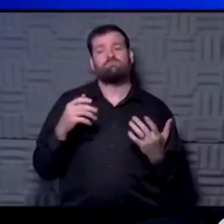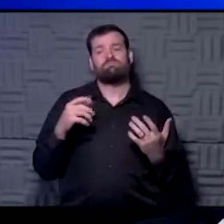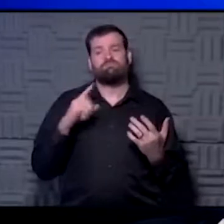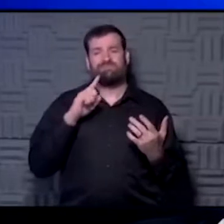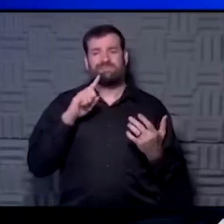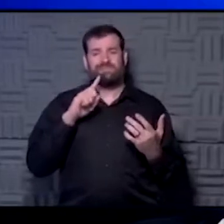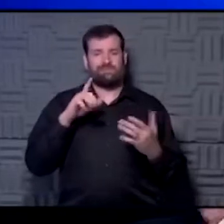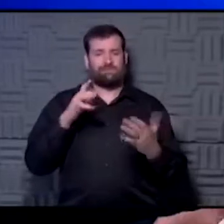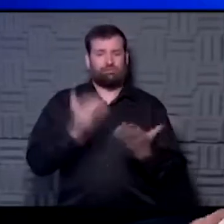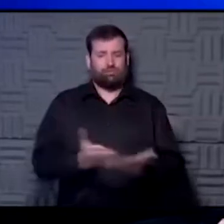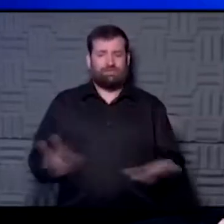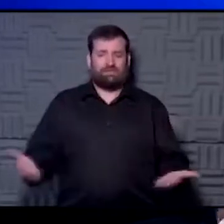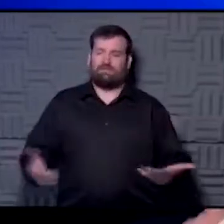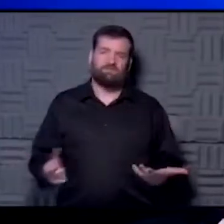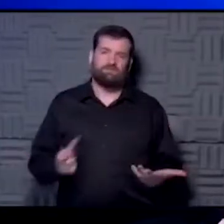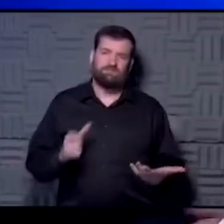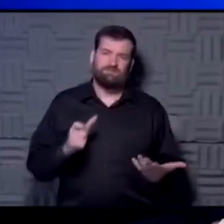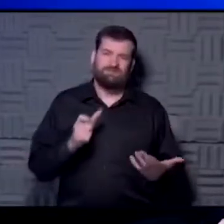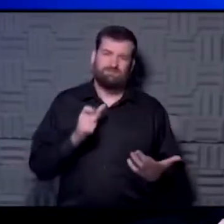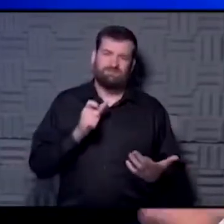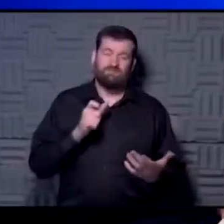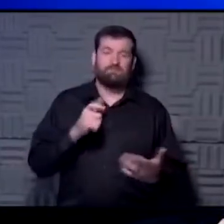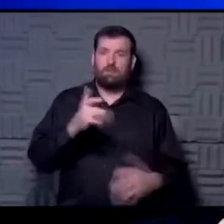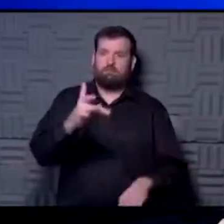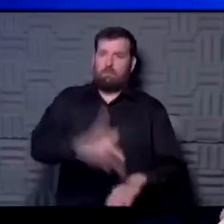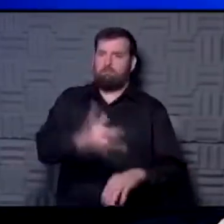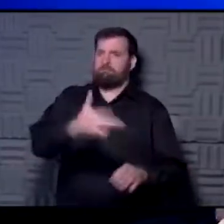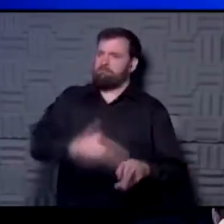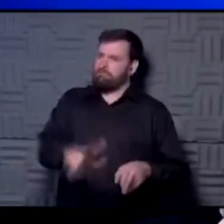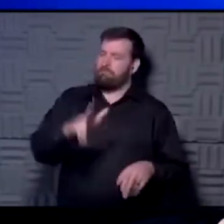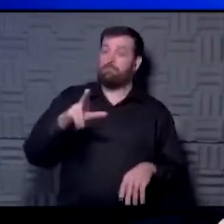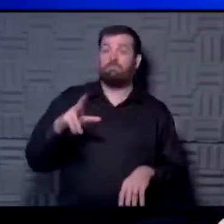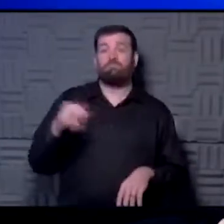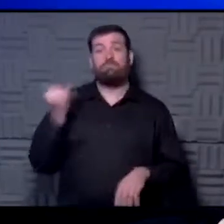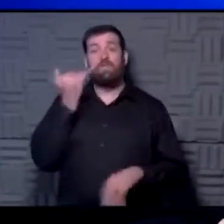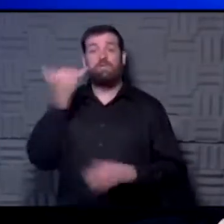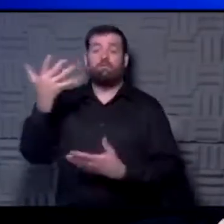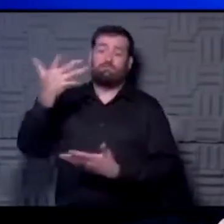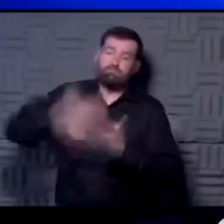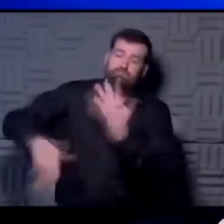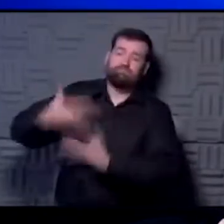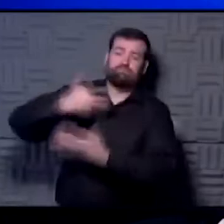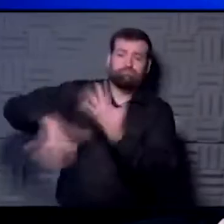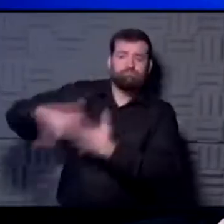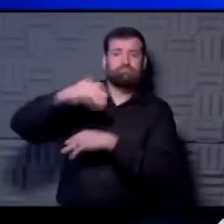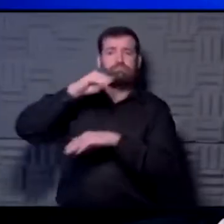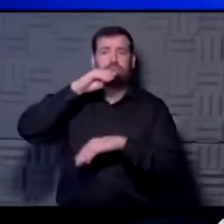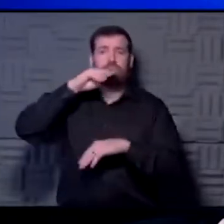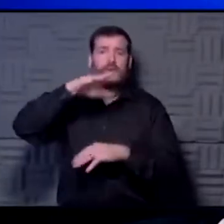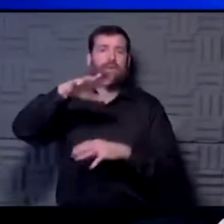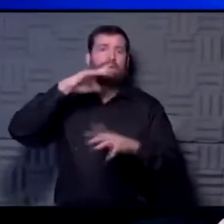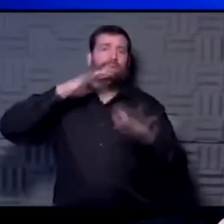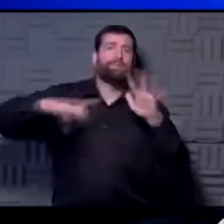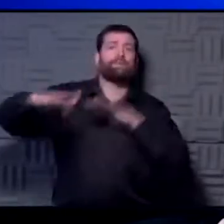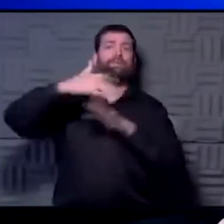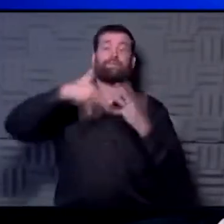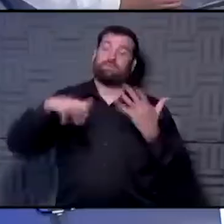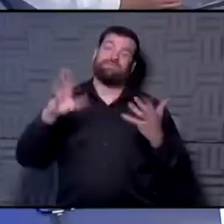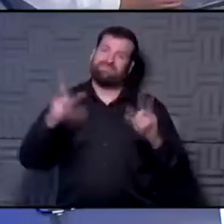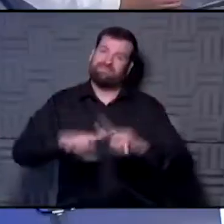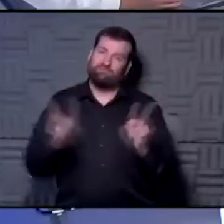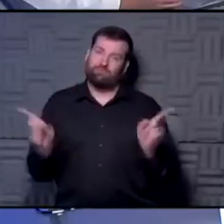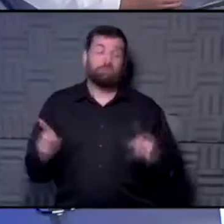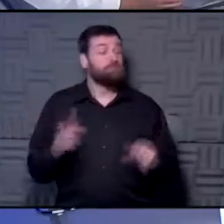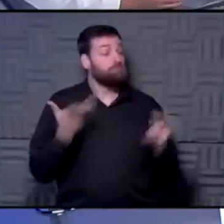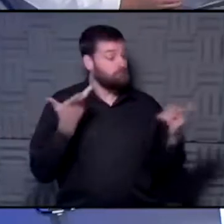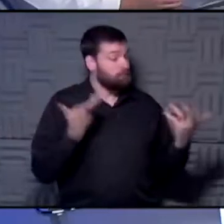really services, you're just not going to get that. That's a one-time quick event. Whereas if I'm around somebody's breath cloud, that's a different story. Yeah. They have